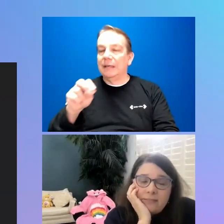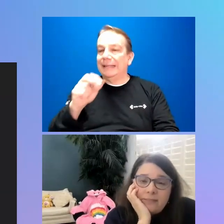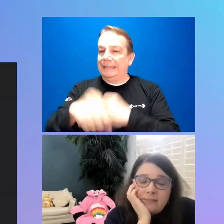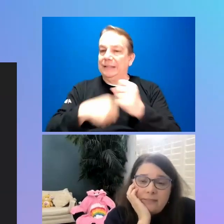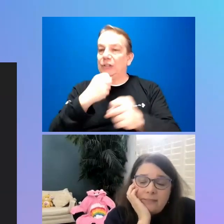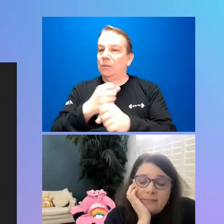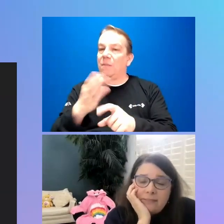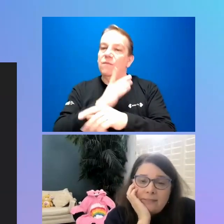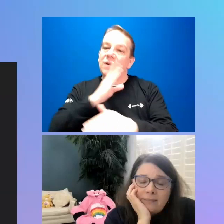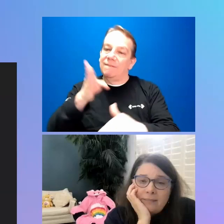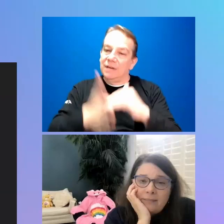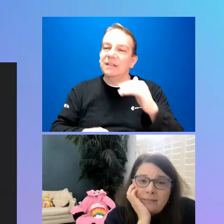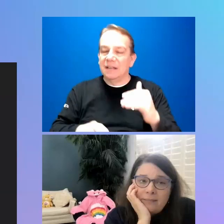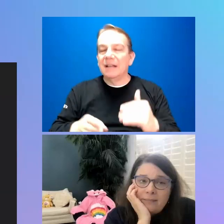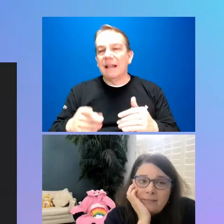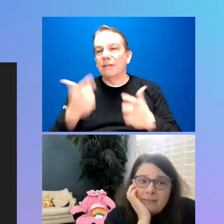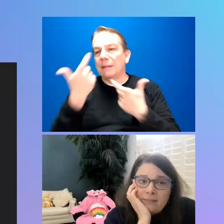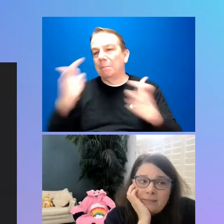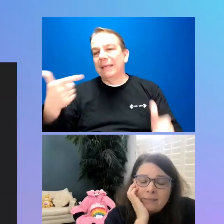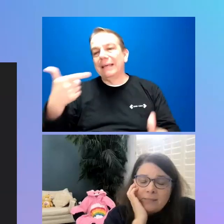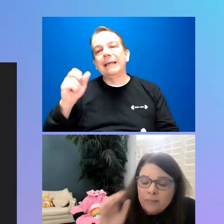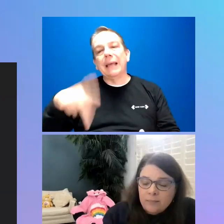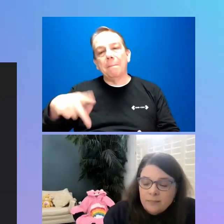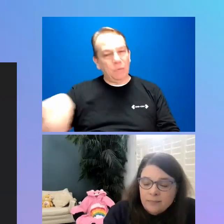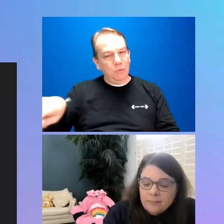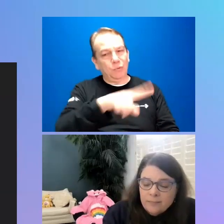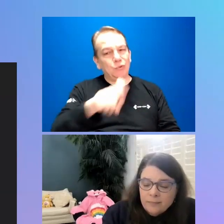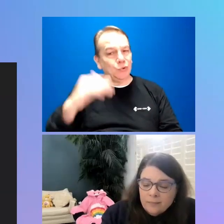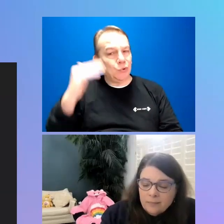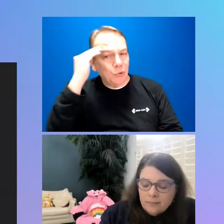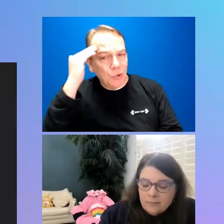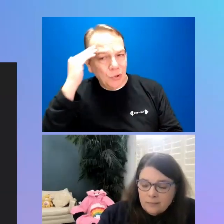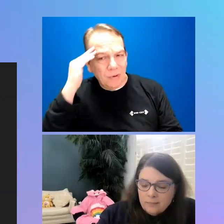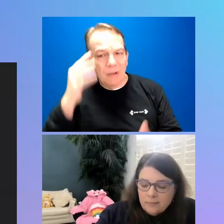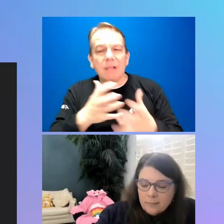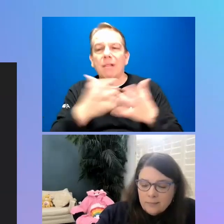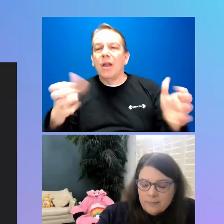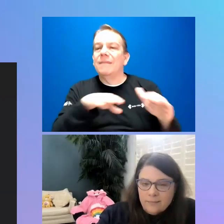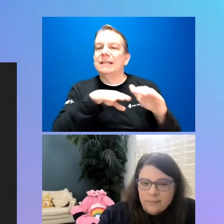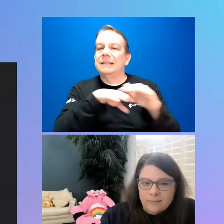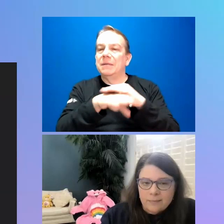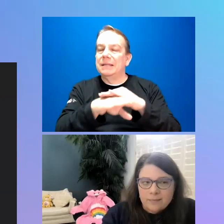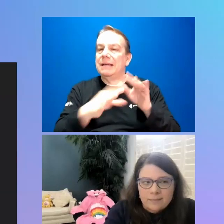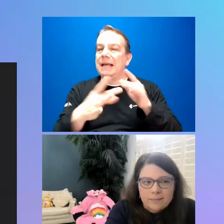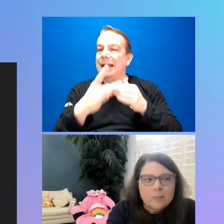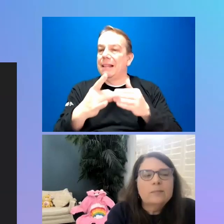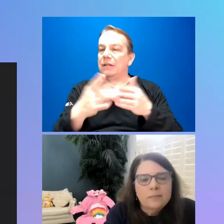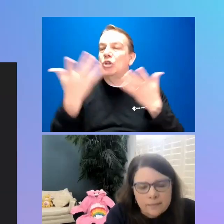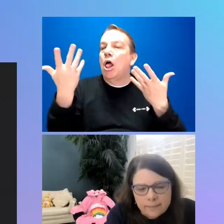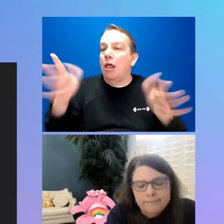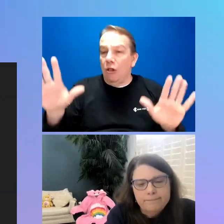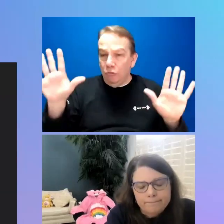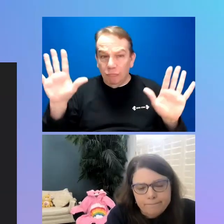a potentially large gap, and there's something you should know. There's a lot of accessibility related guidelines out there that is